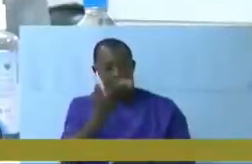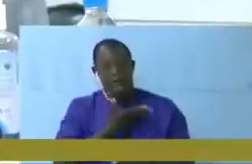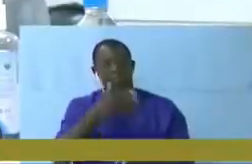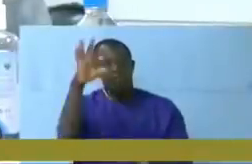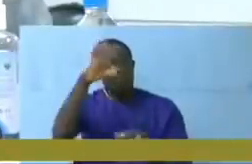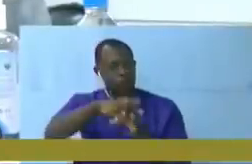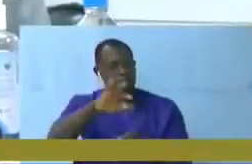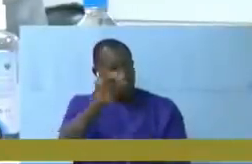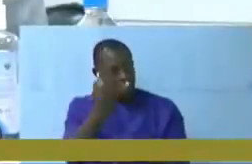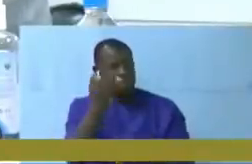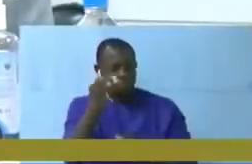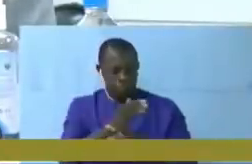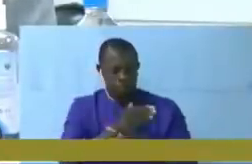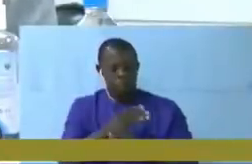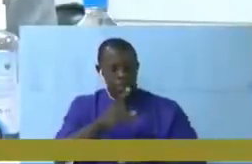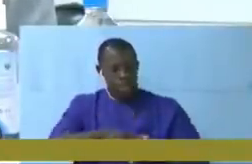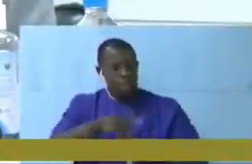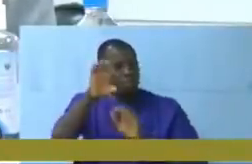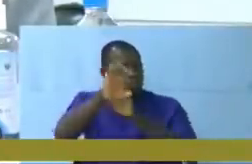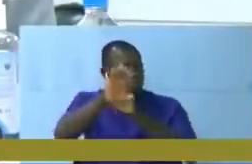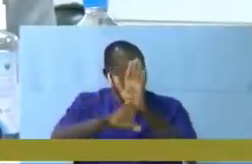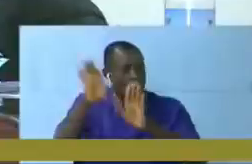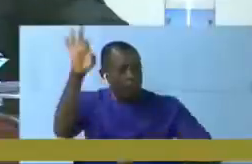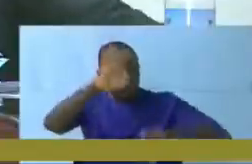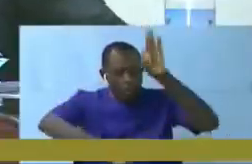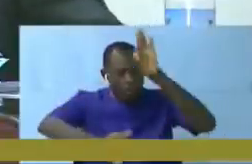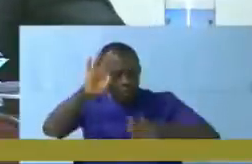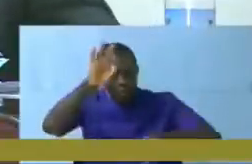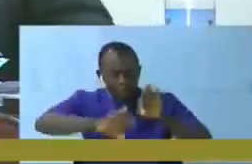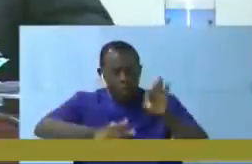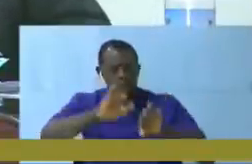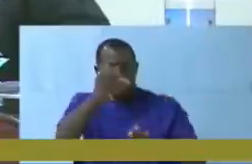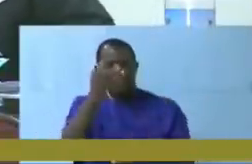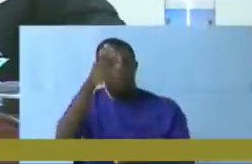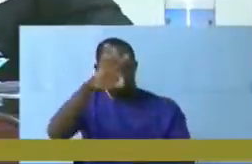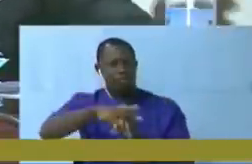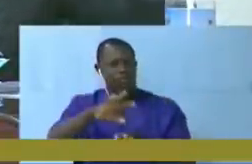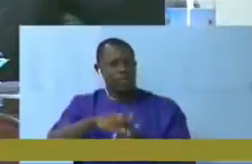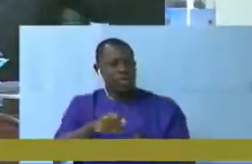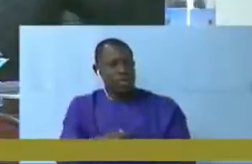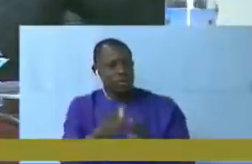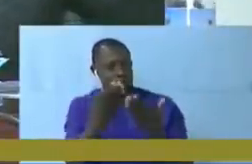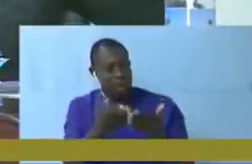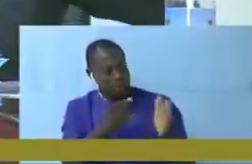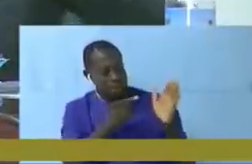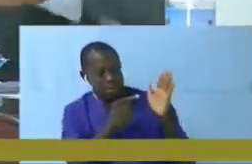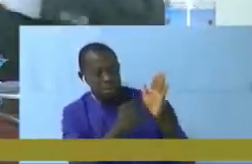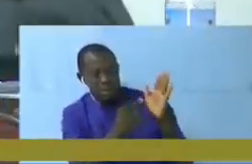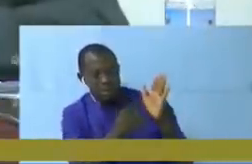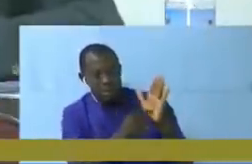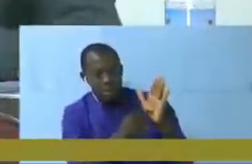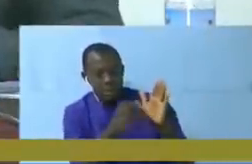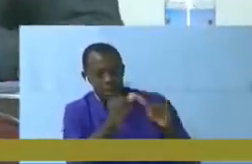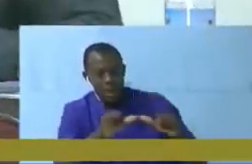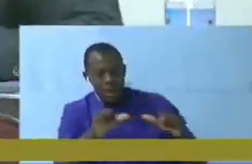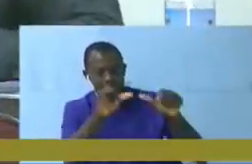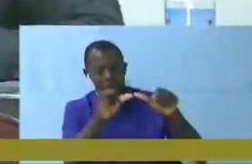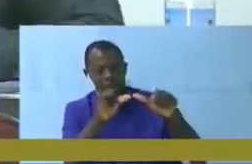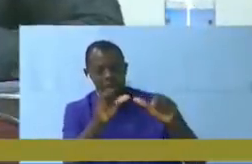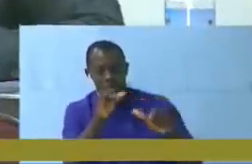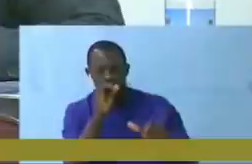So in essence, this provision is saying all of us, at least the majority of the Gambian